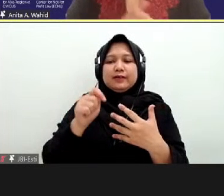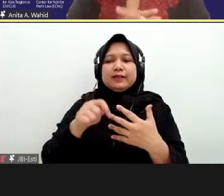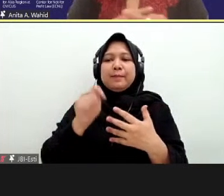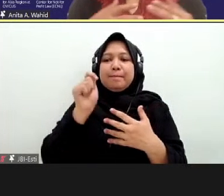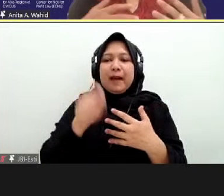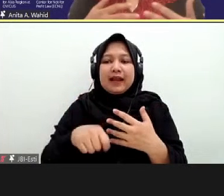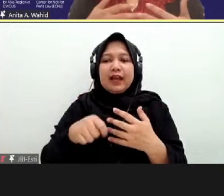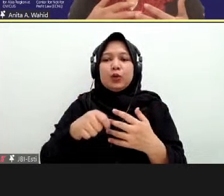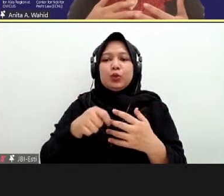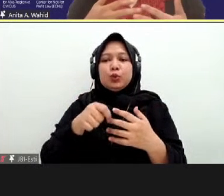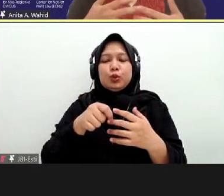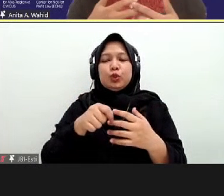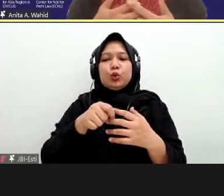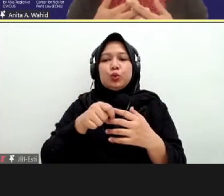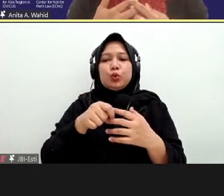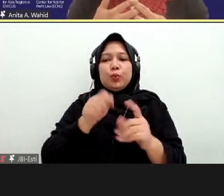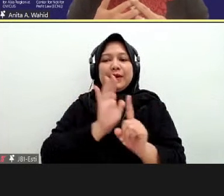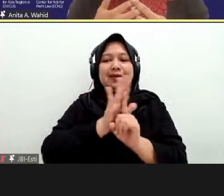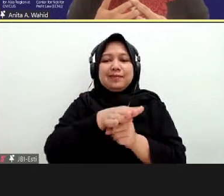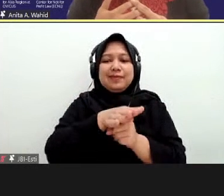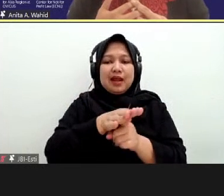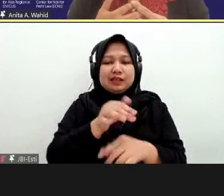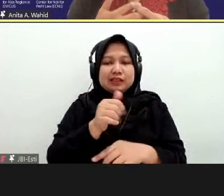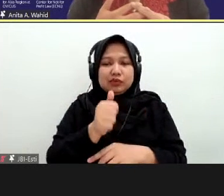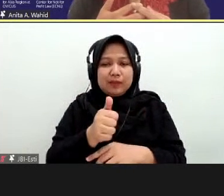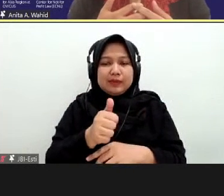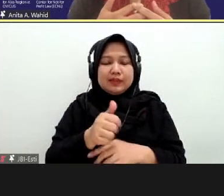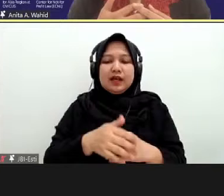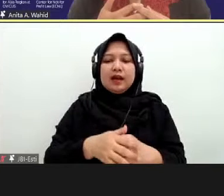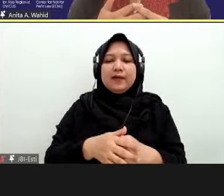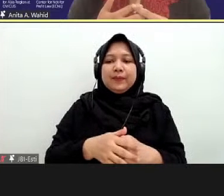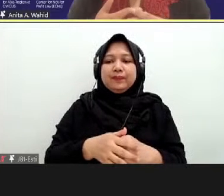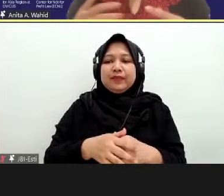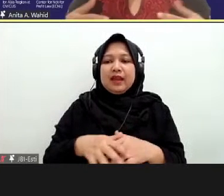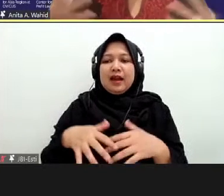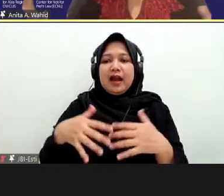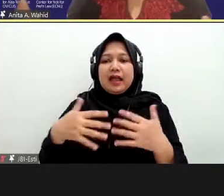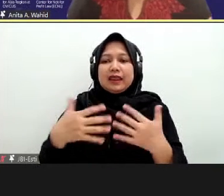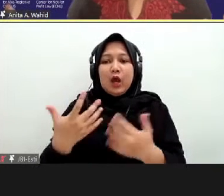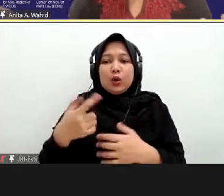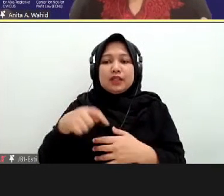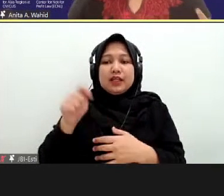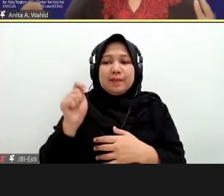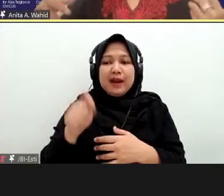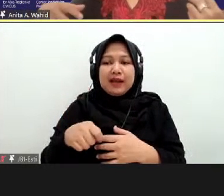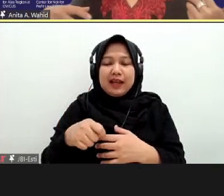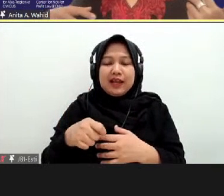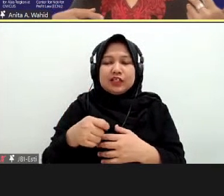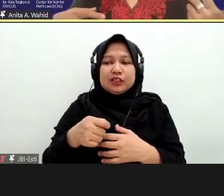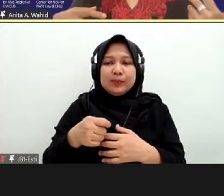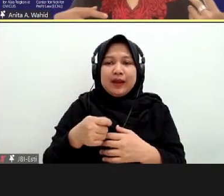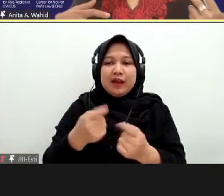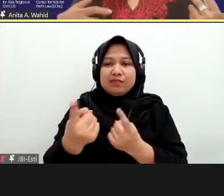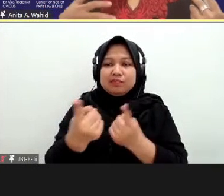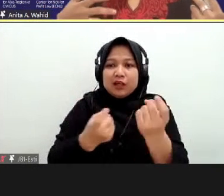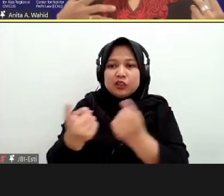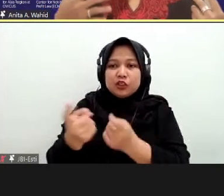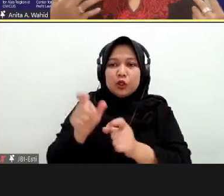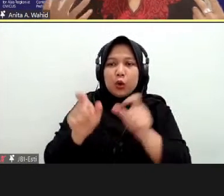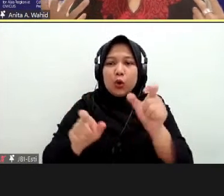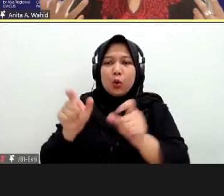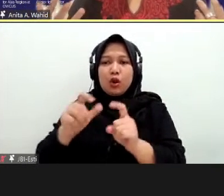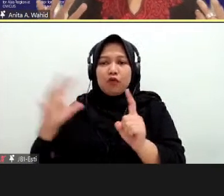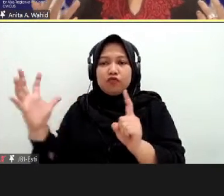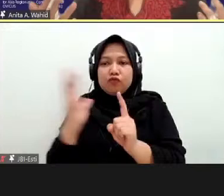to do intimidation or legalize the intimidation itself, could be used for stimulating